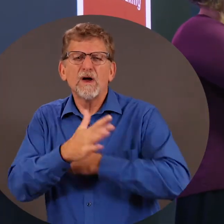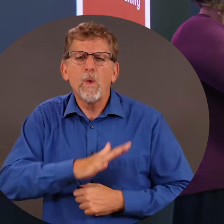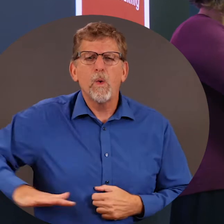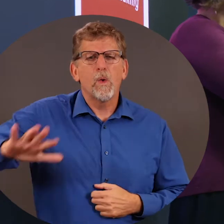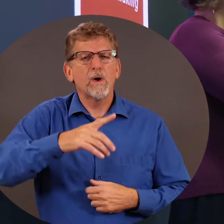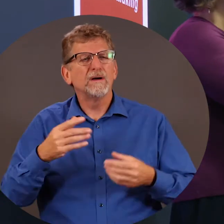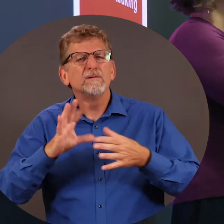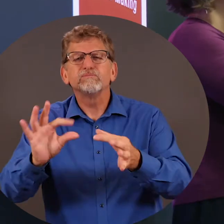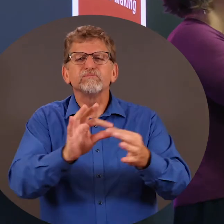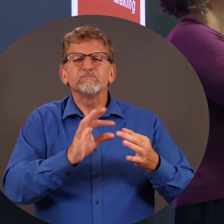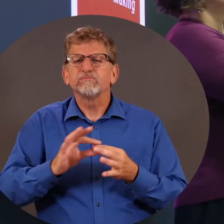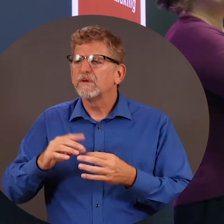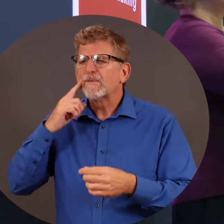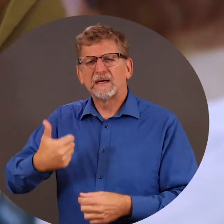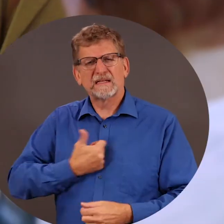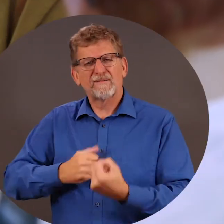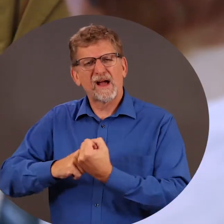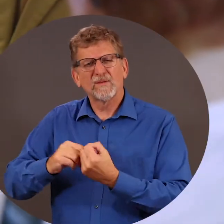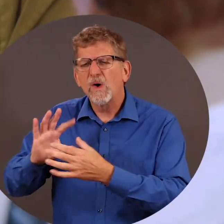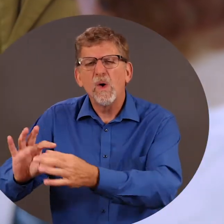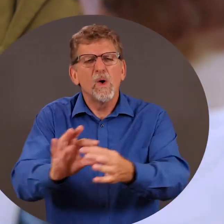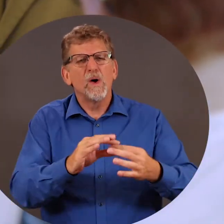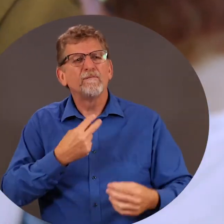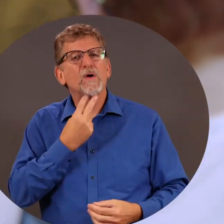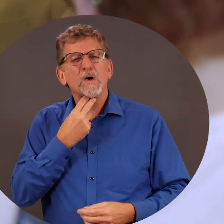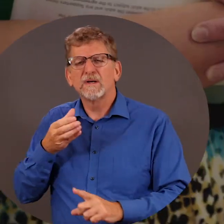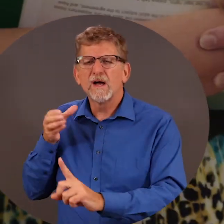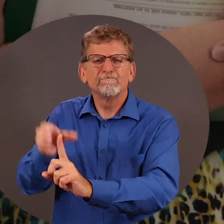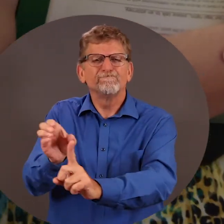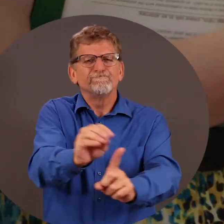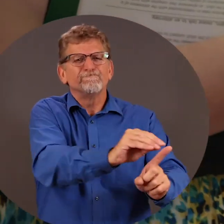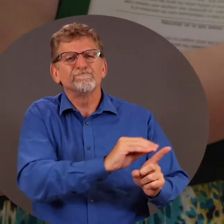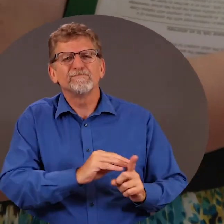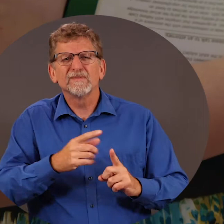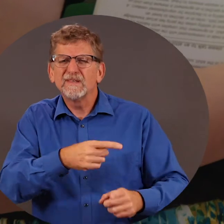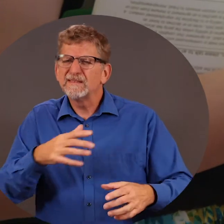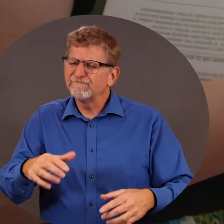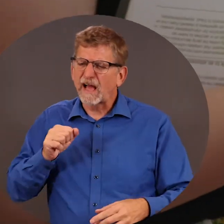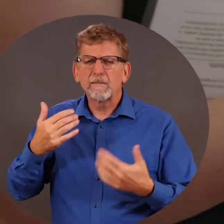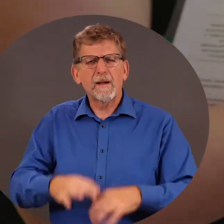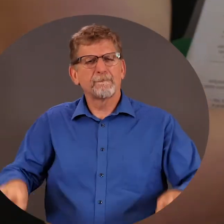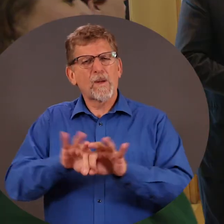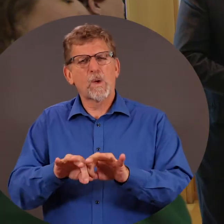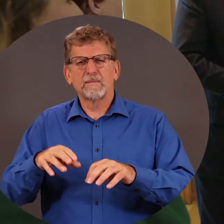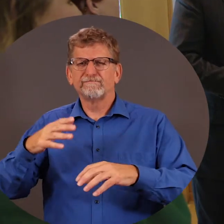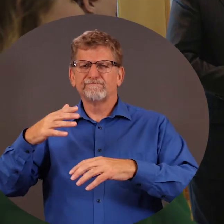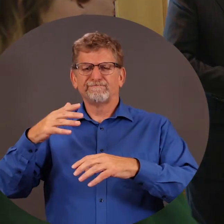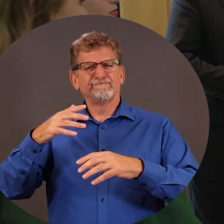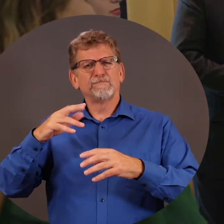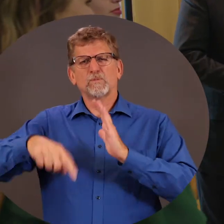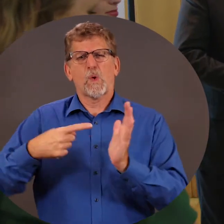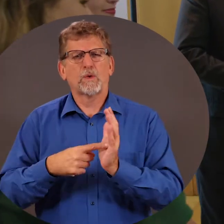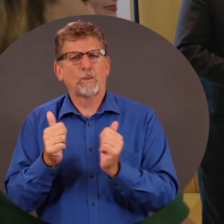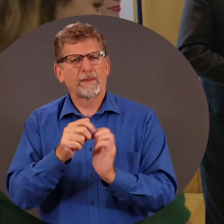voice to self-advocates, taking an important seat at the table with policymakers in discussions of upcoming legislation. You're a pioneer. Set the